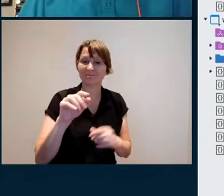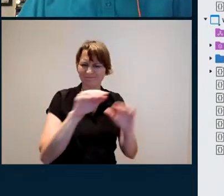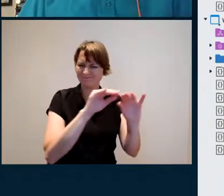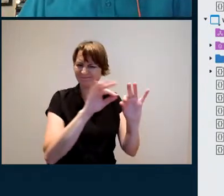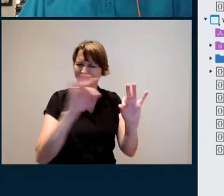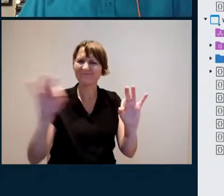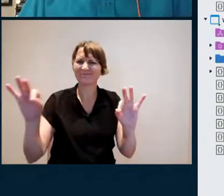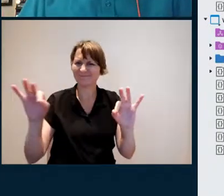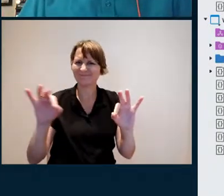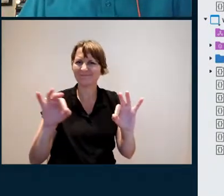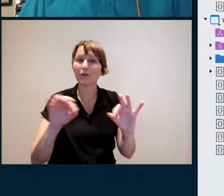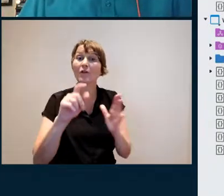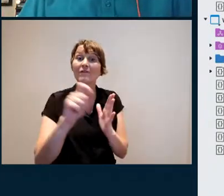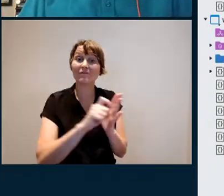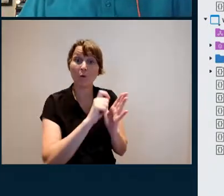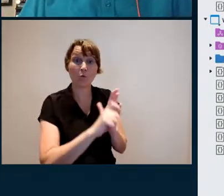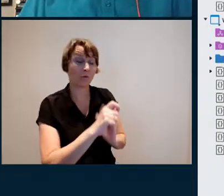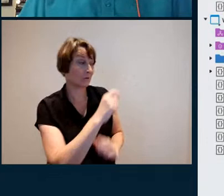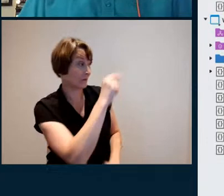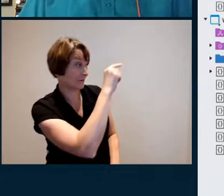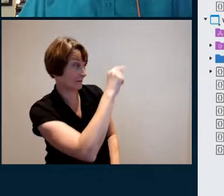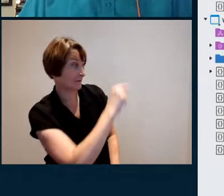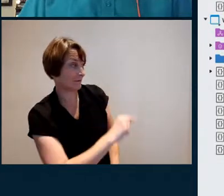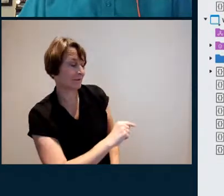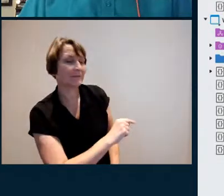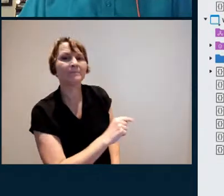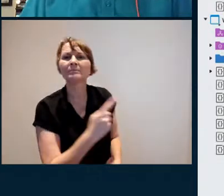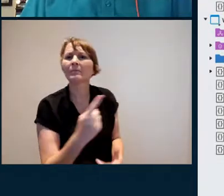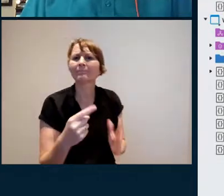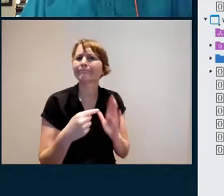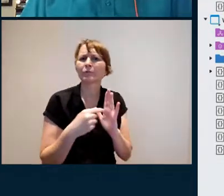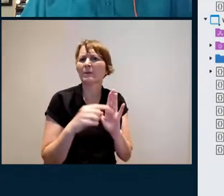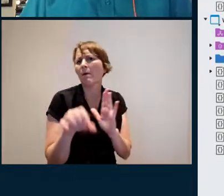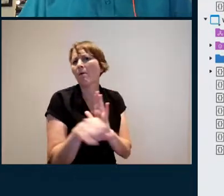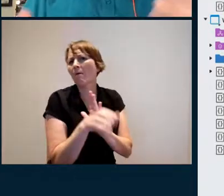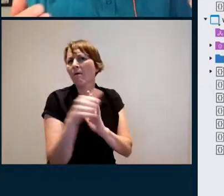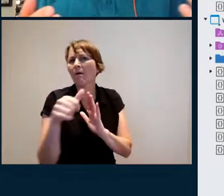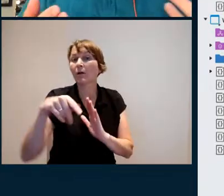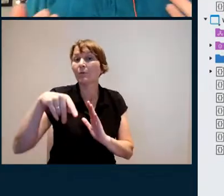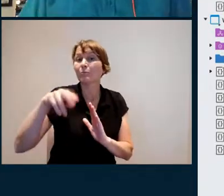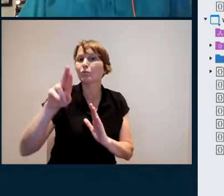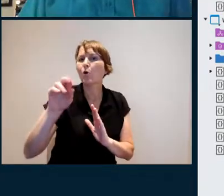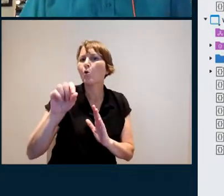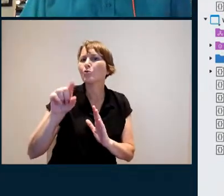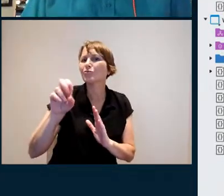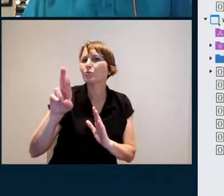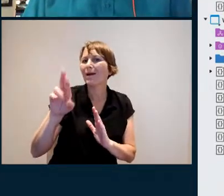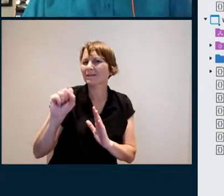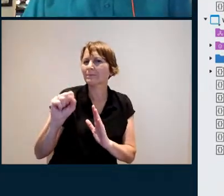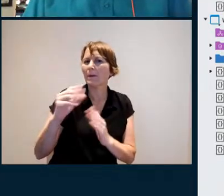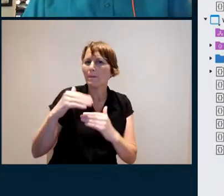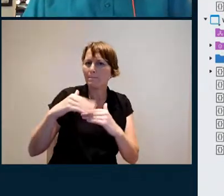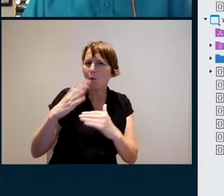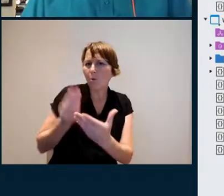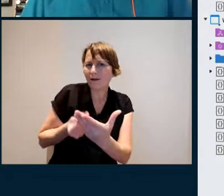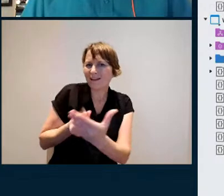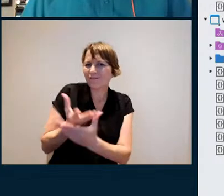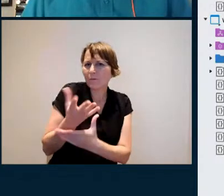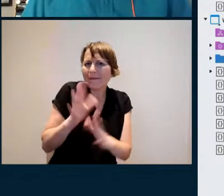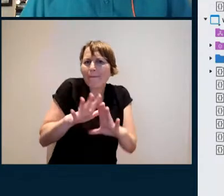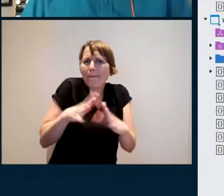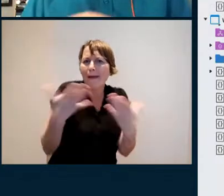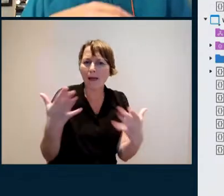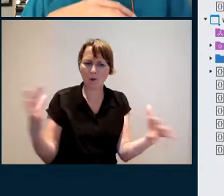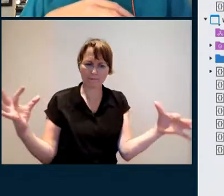it. But for something else like Postgres, we actually have to give it some more information. We have to give it the connection information. Okay,